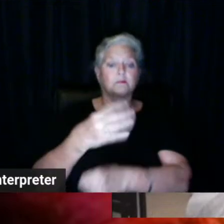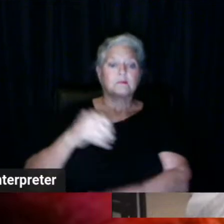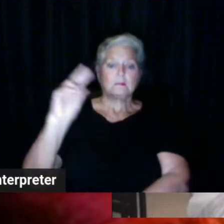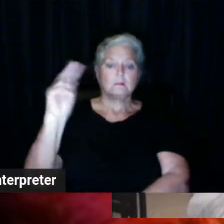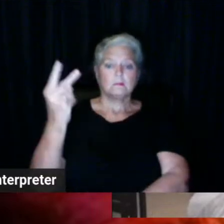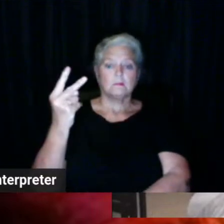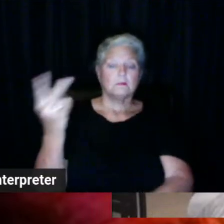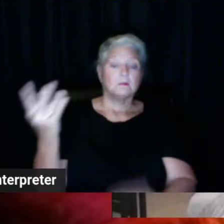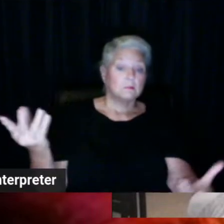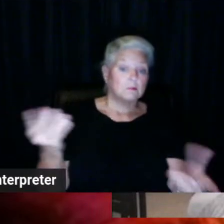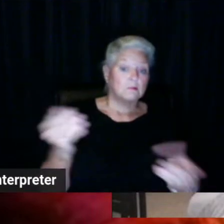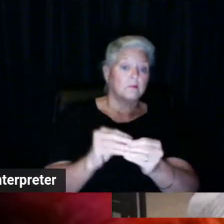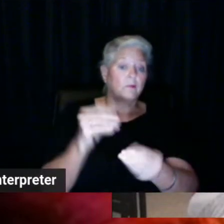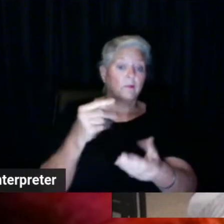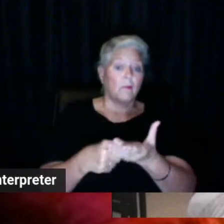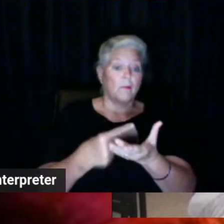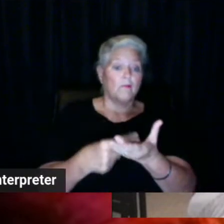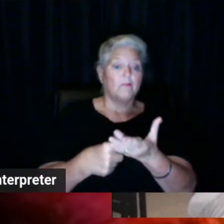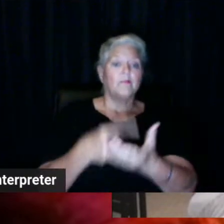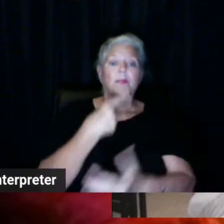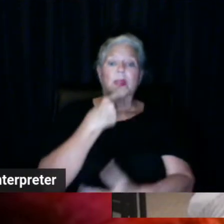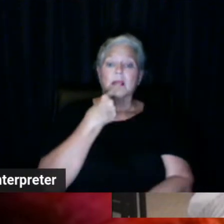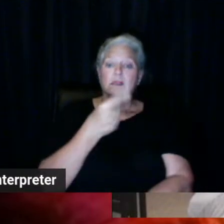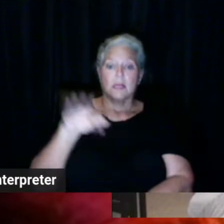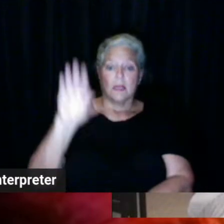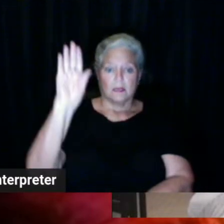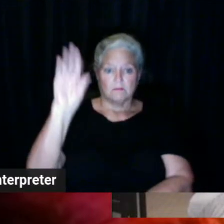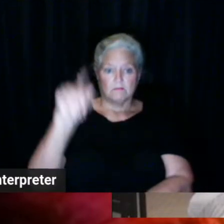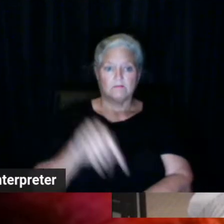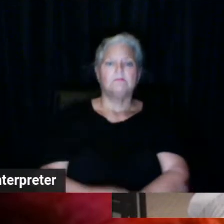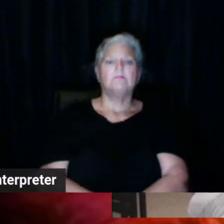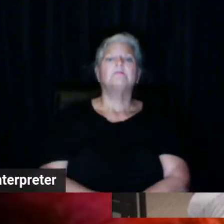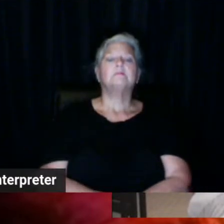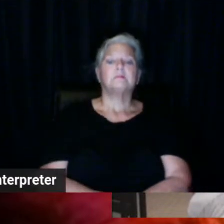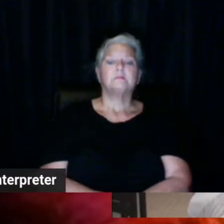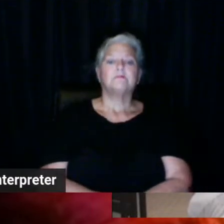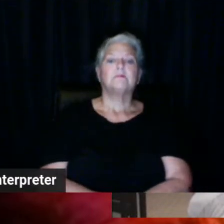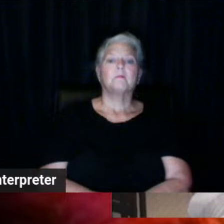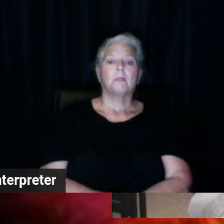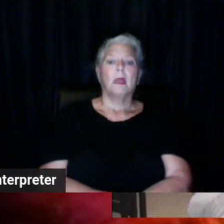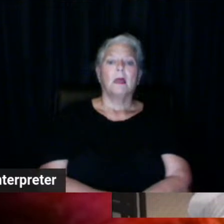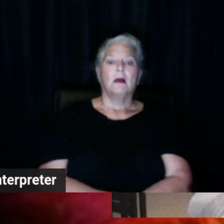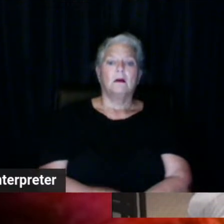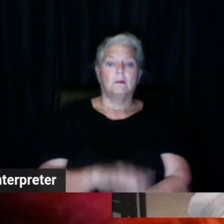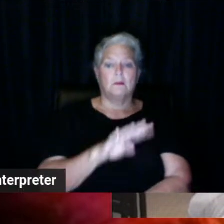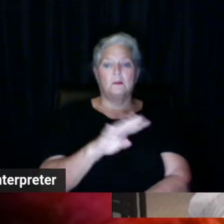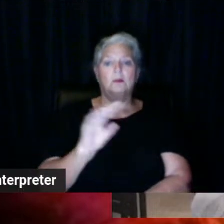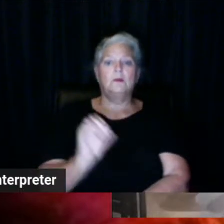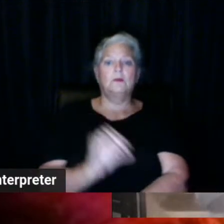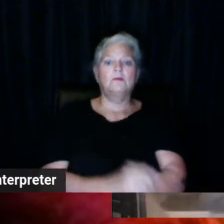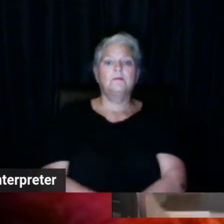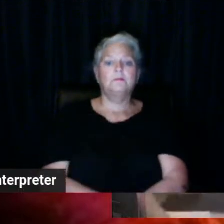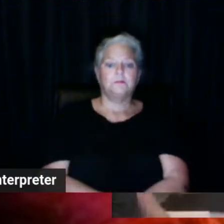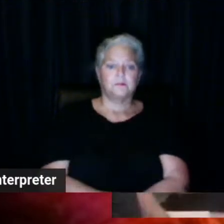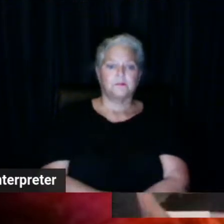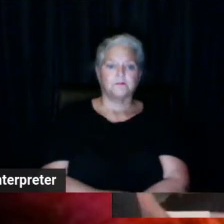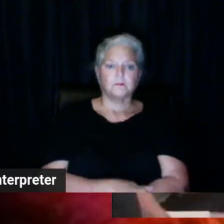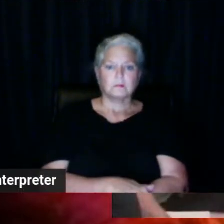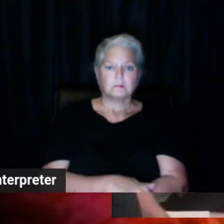Hearing none, all those in favor, please say aye. Aye. Aye. 4-0. Thank you, Thank Mr. you. Schottenfeld. Thank you, sir. Thank Good you.